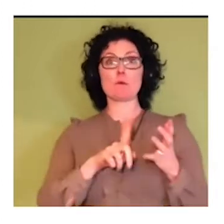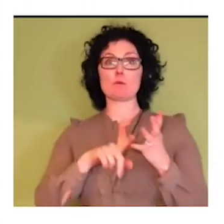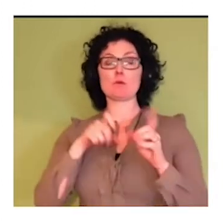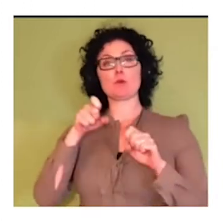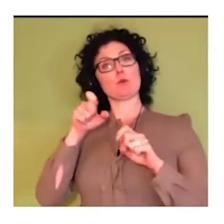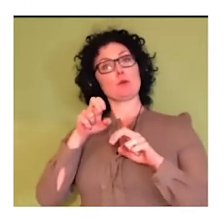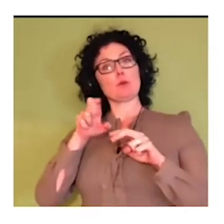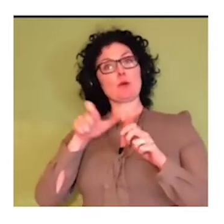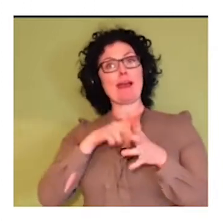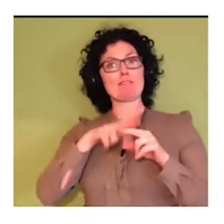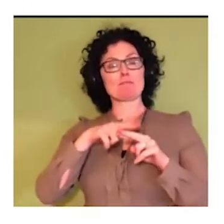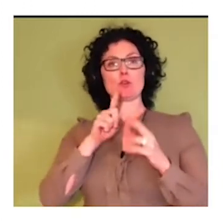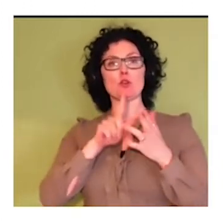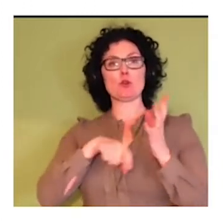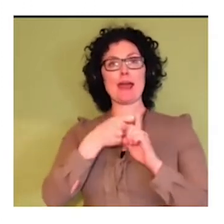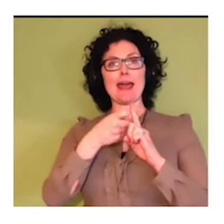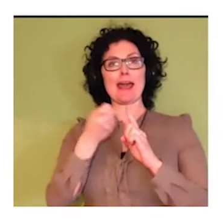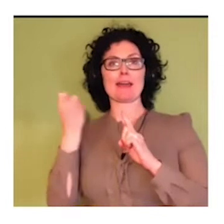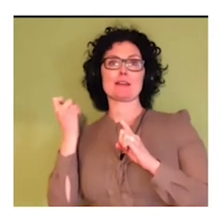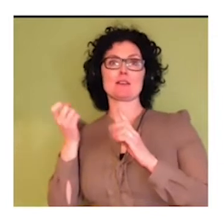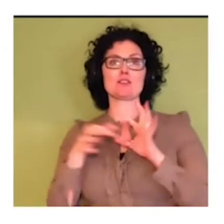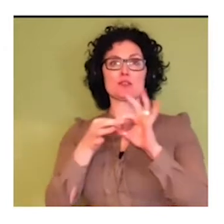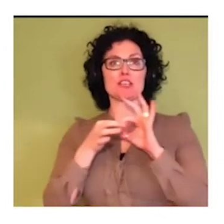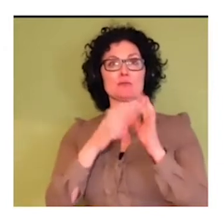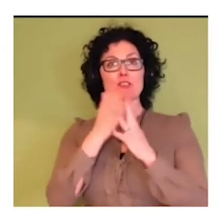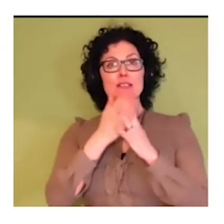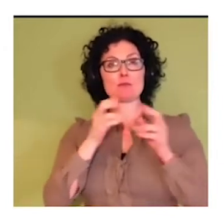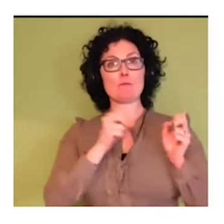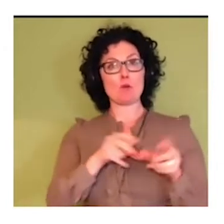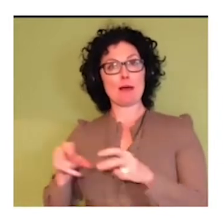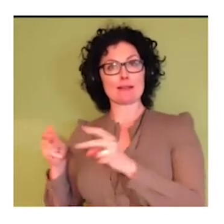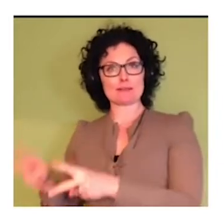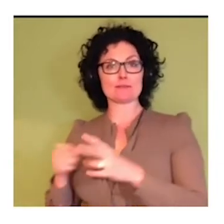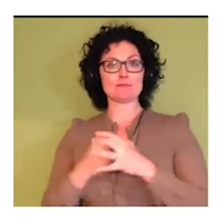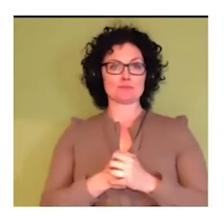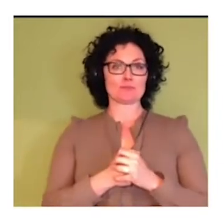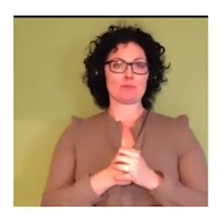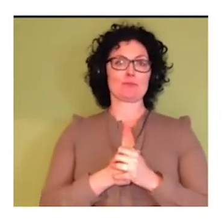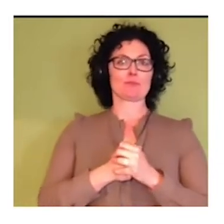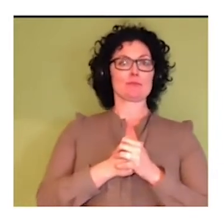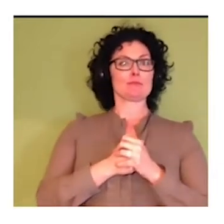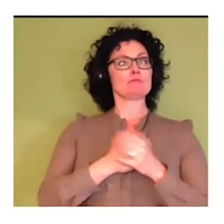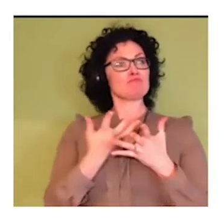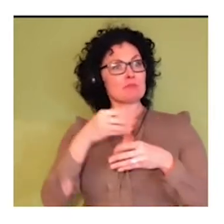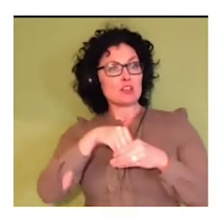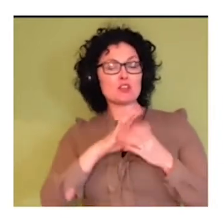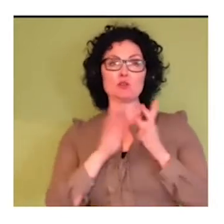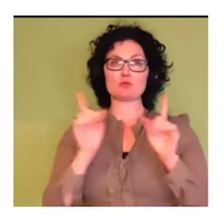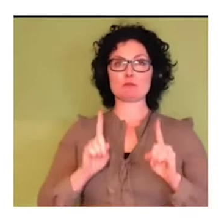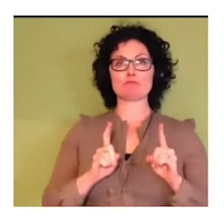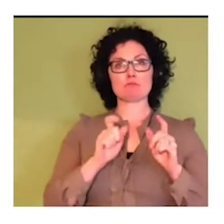Accessible Formats. The presentations introduce accessible formats, including Braille, large print,